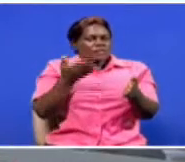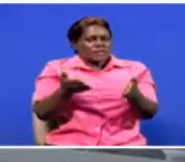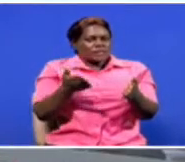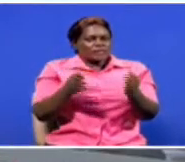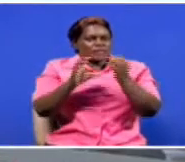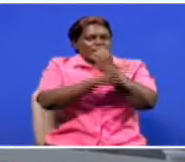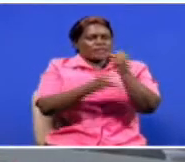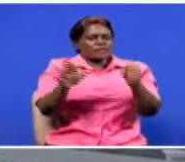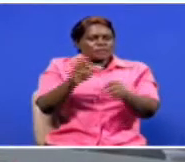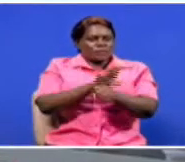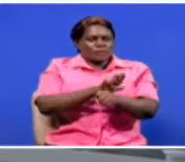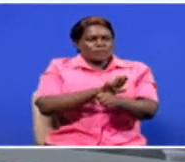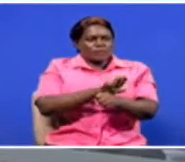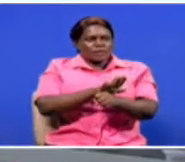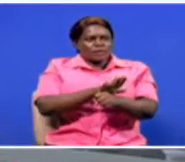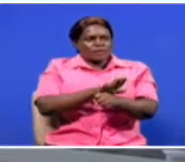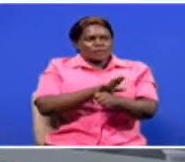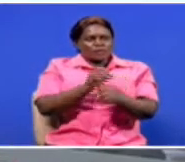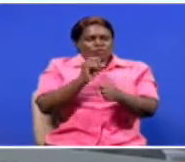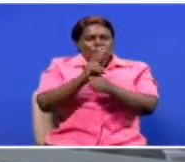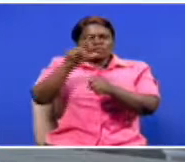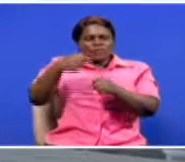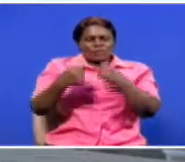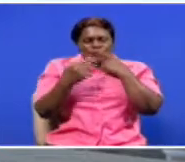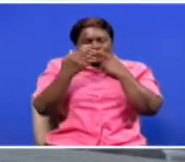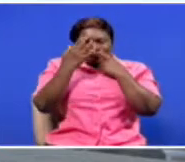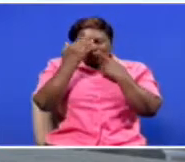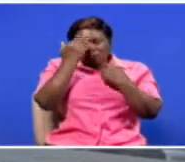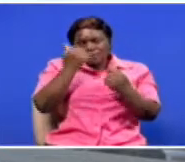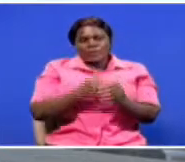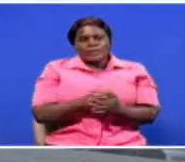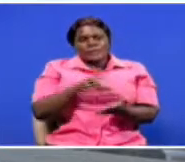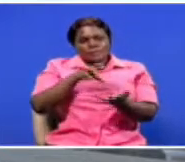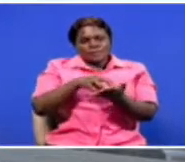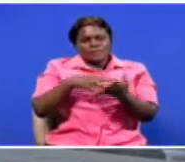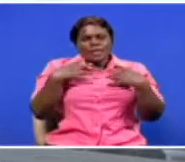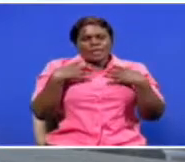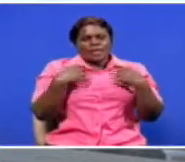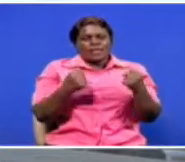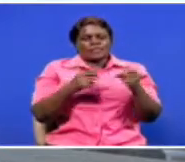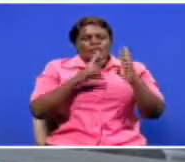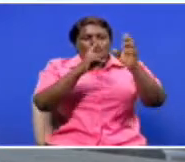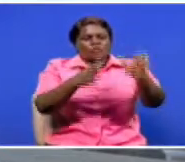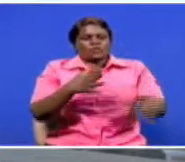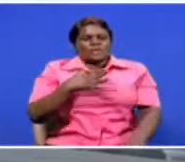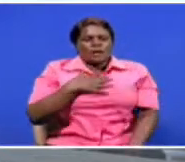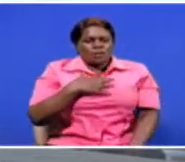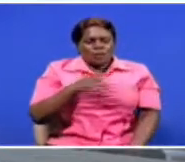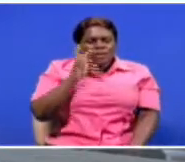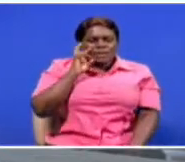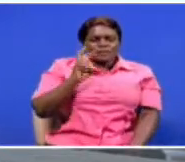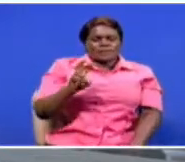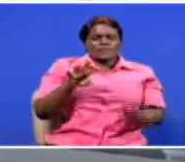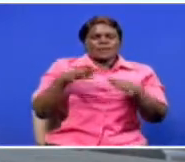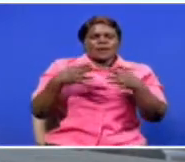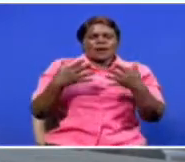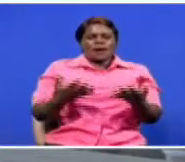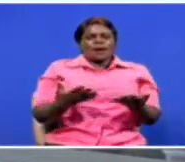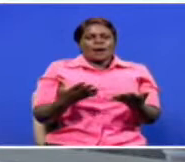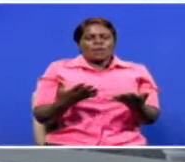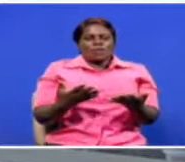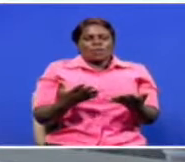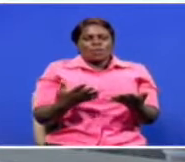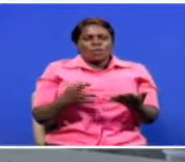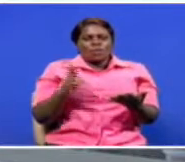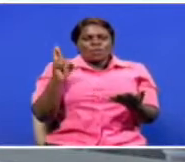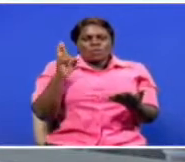countrywide has hit the 12,000 mark. So why is this the case? Our Health and Science reporter Gloria Milimo looks at some of the barriers that